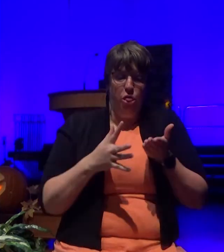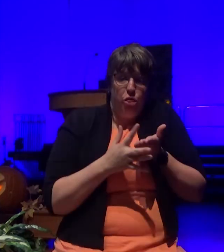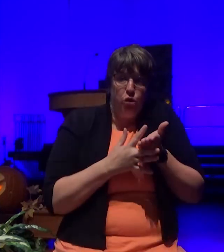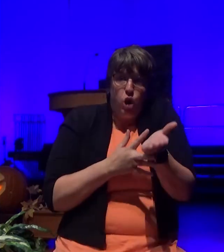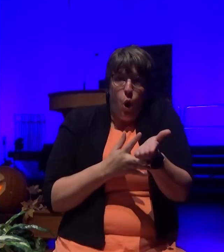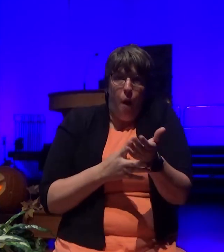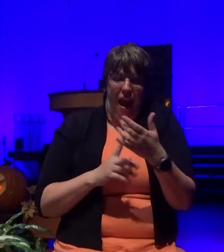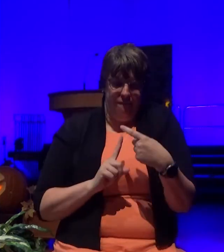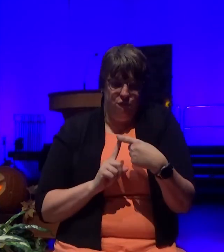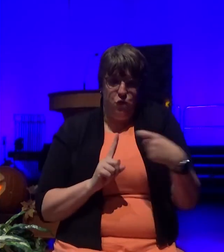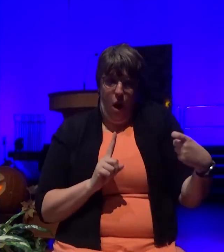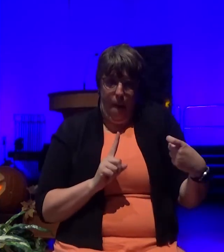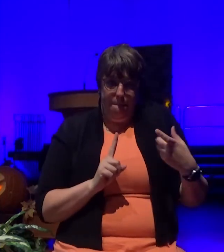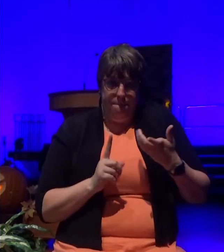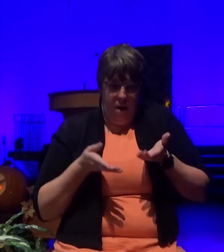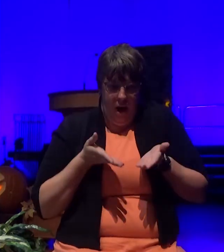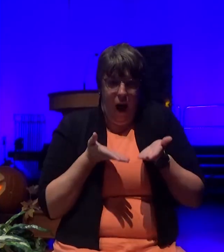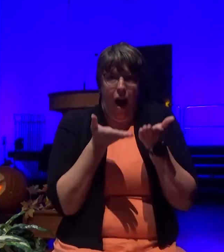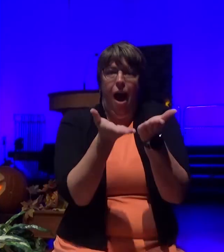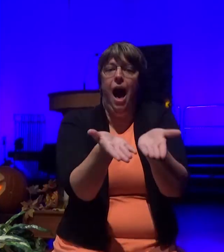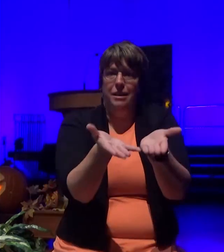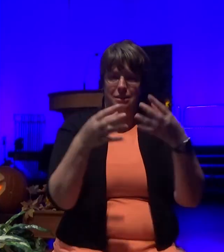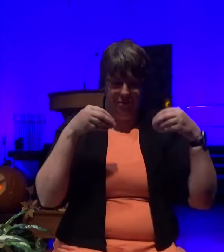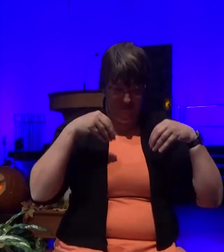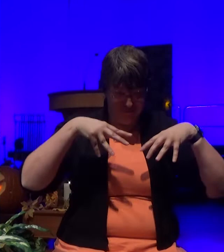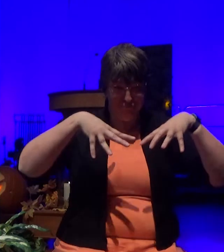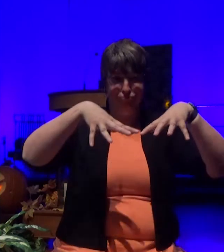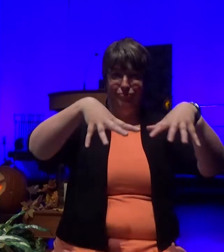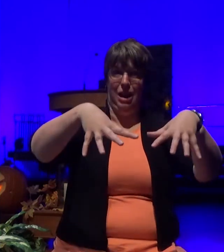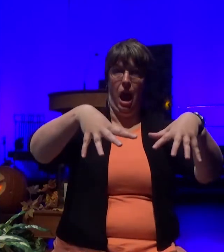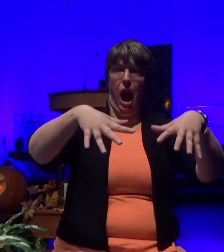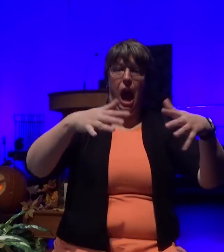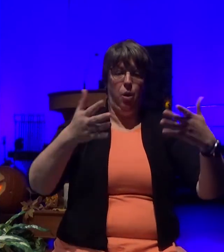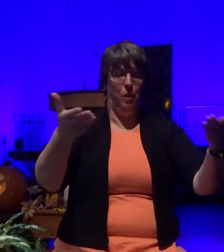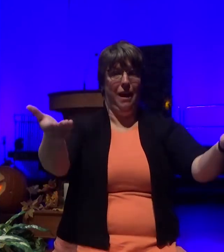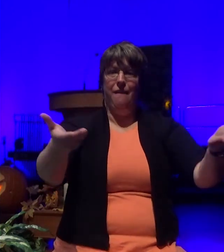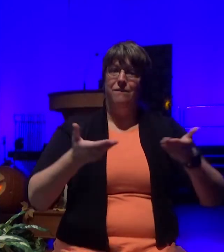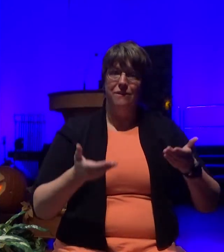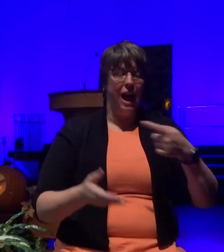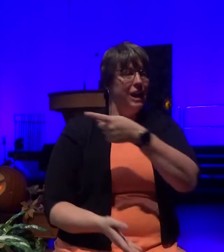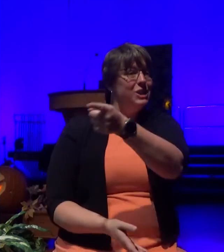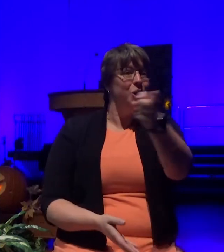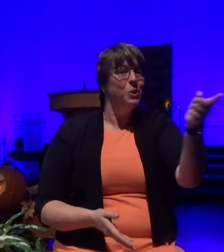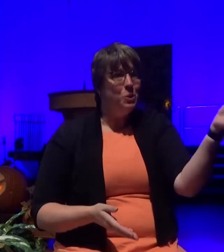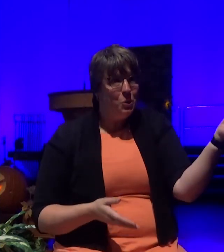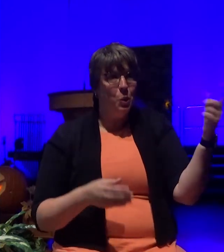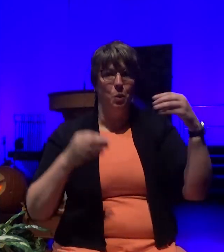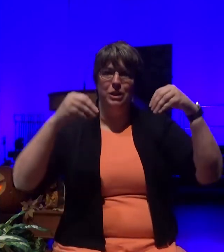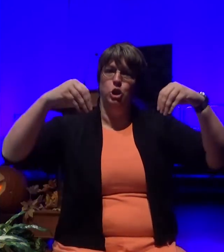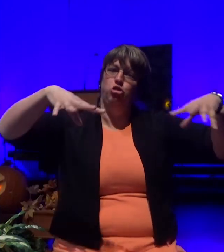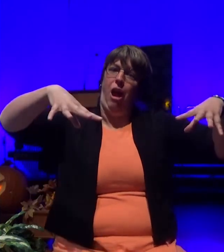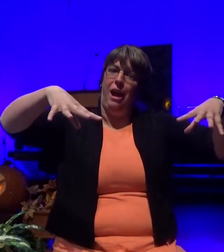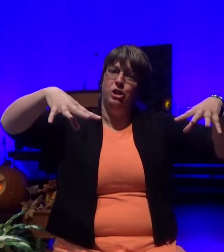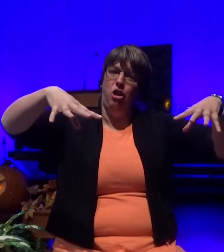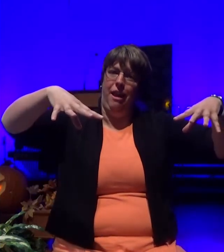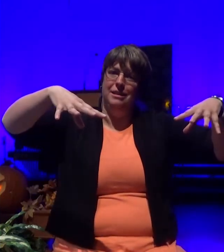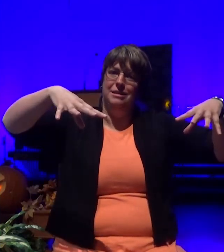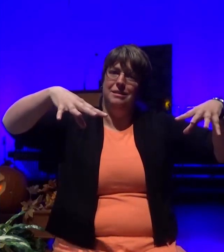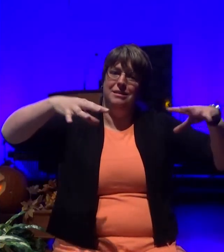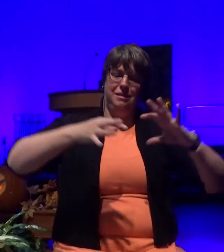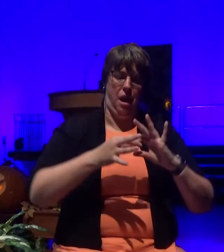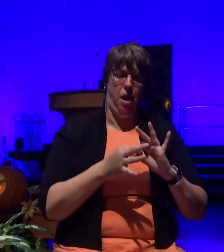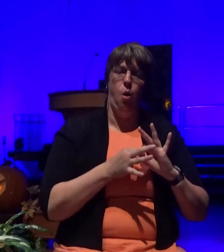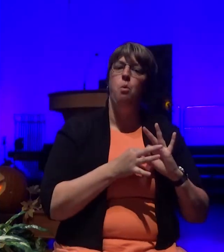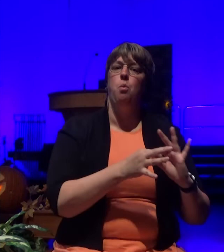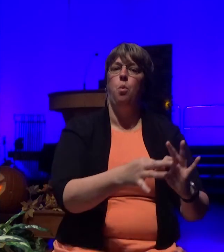as we shine our light, we invite all others to shine their light. We are one.